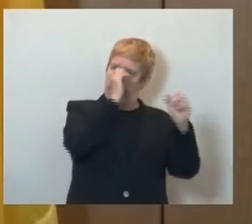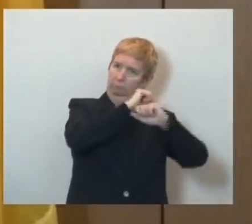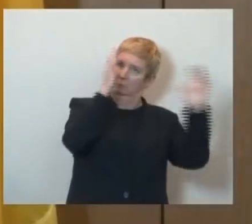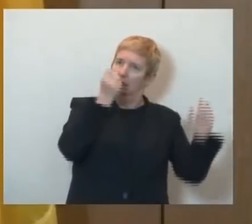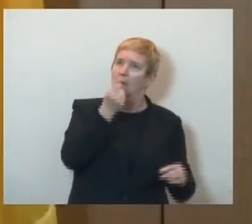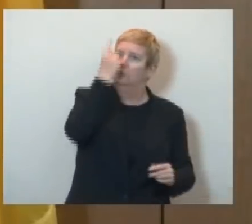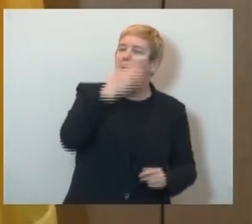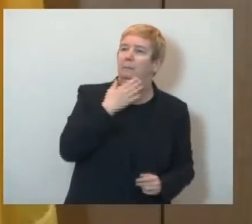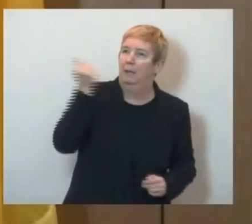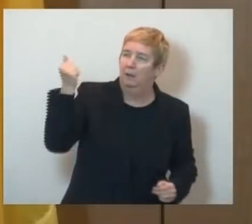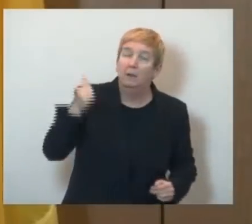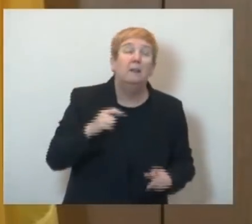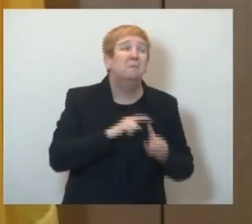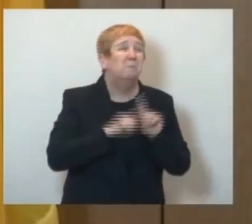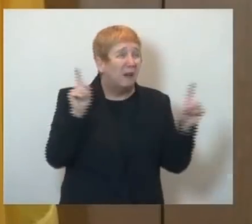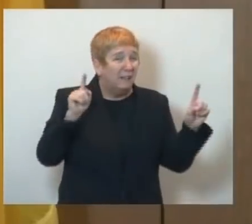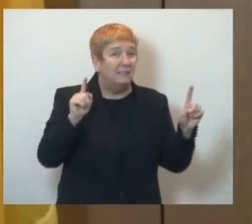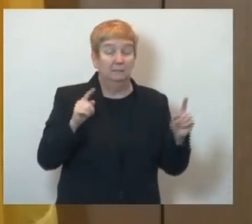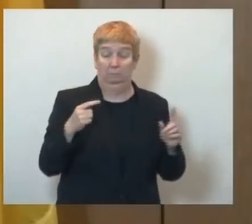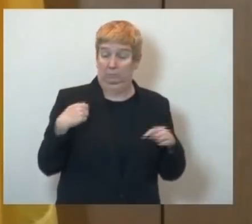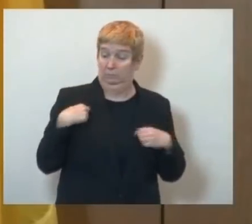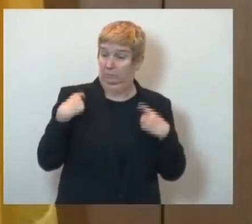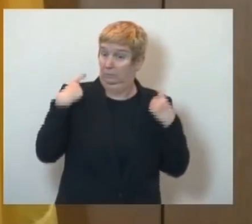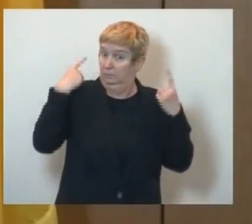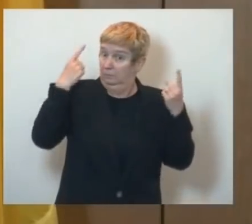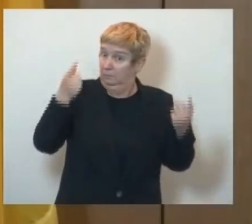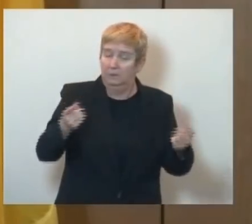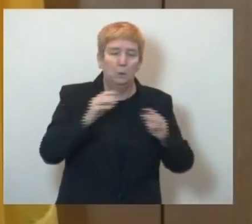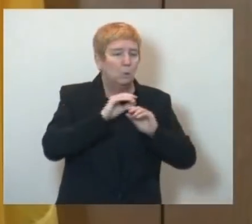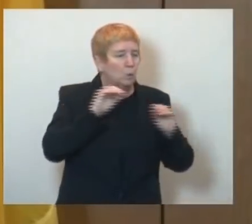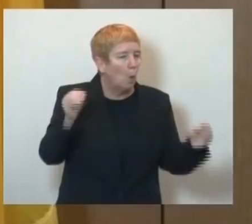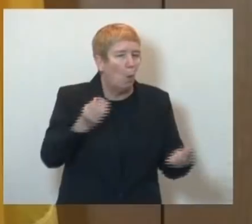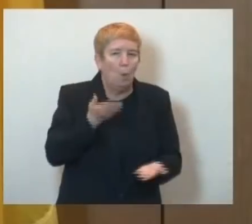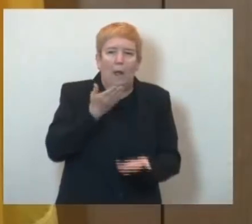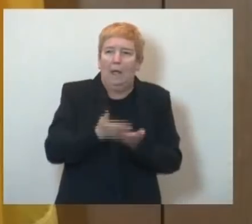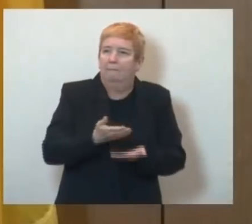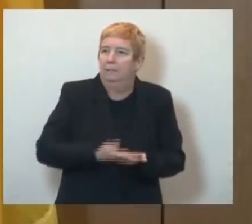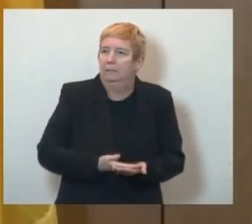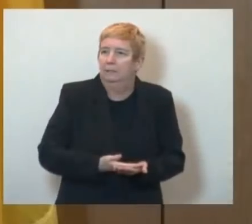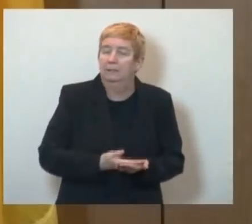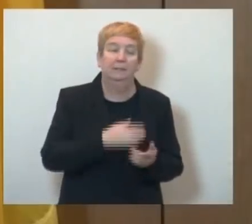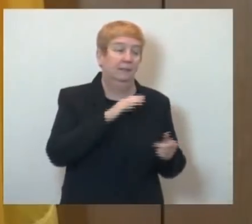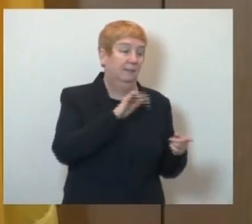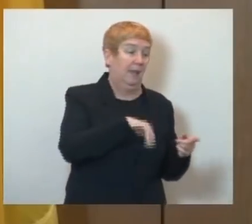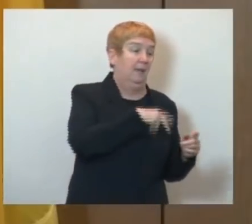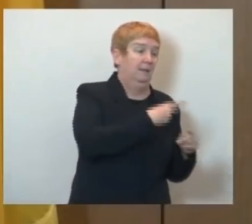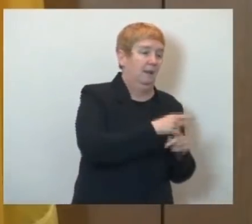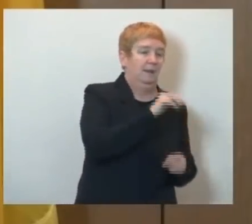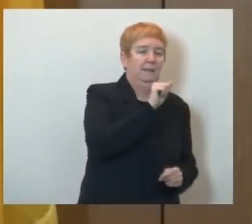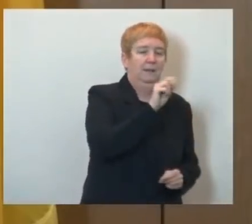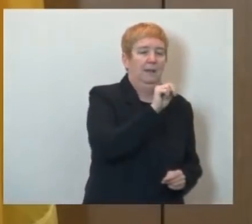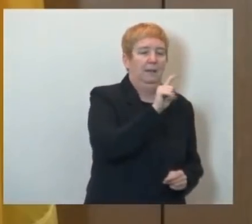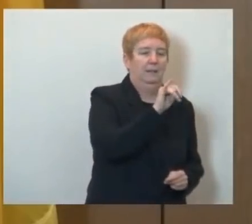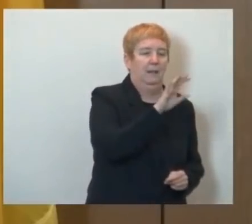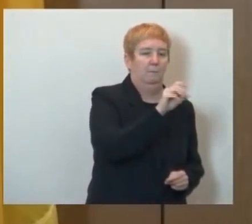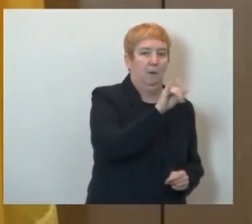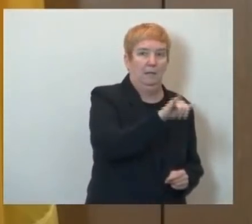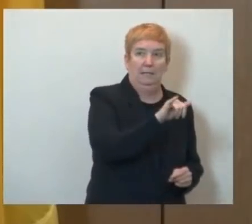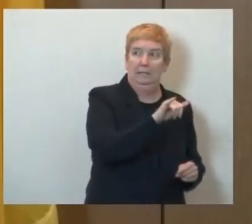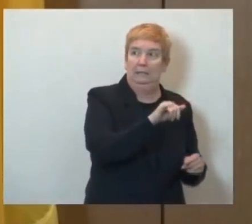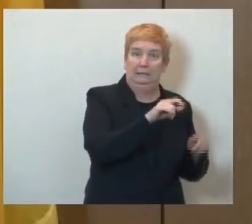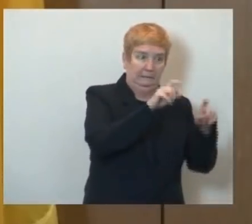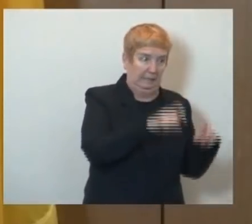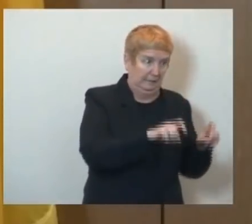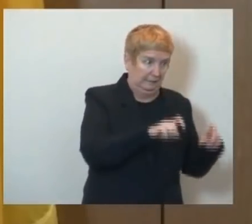that there's no evidence today that suggests that doing antibody testing gives us the information